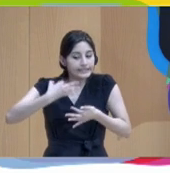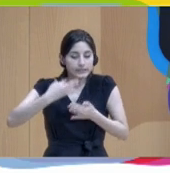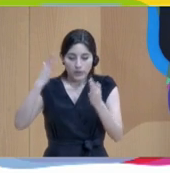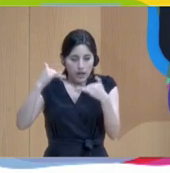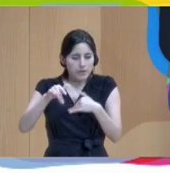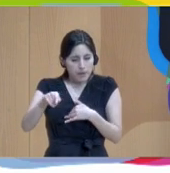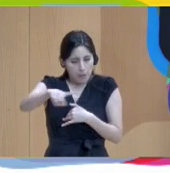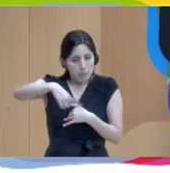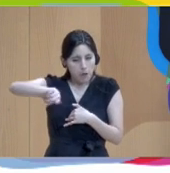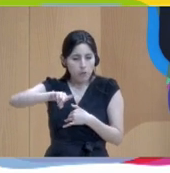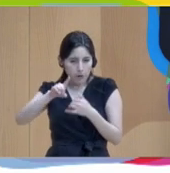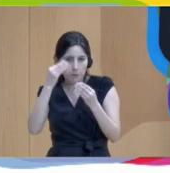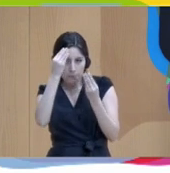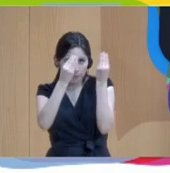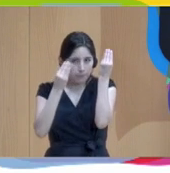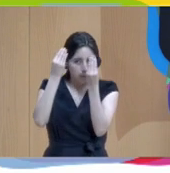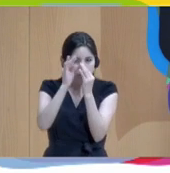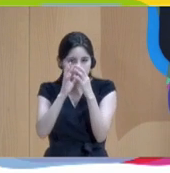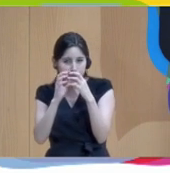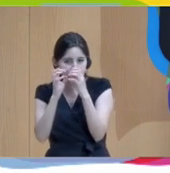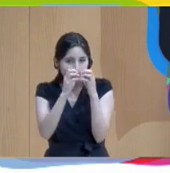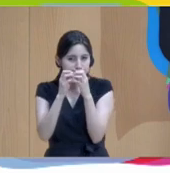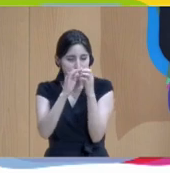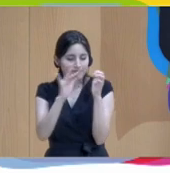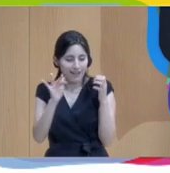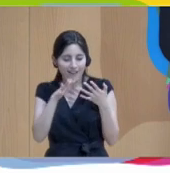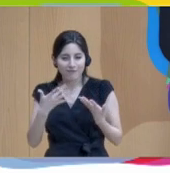to this reality that we are dialogical persons.